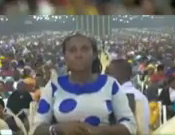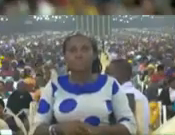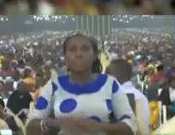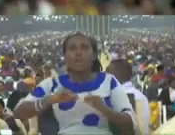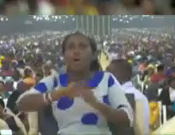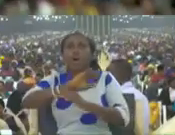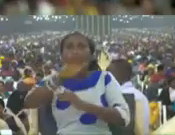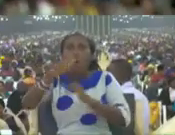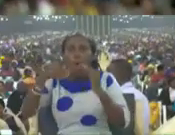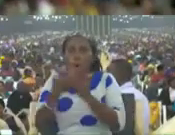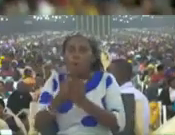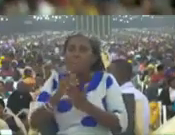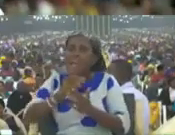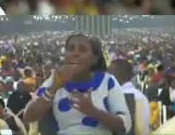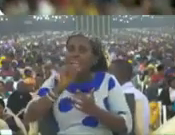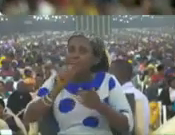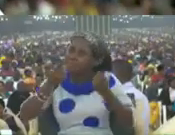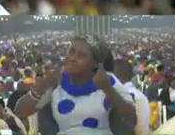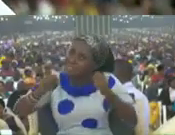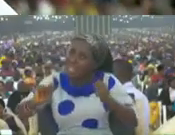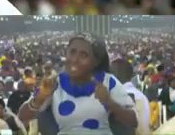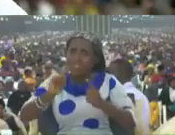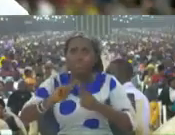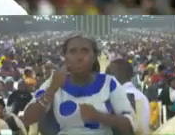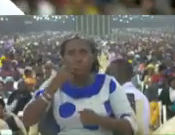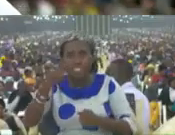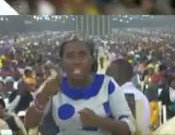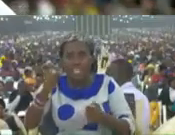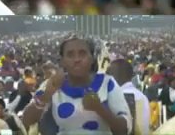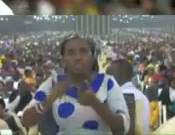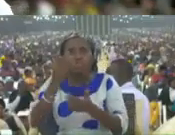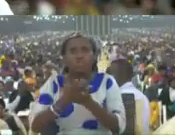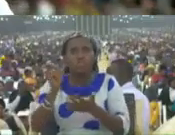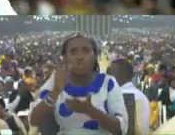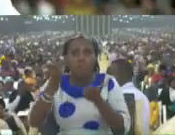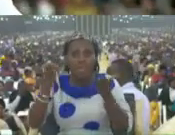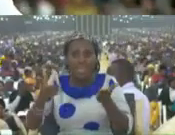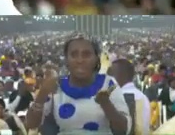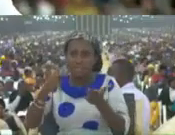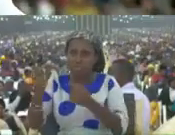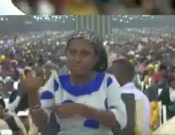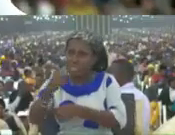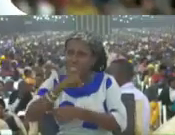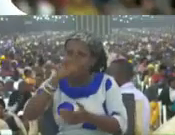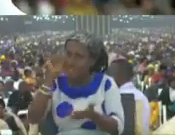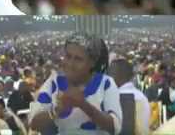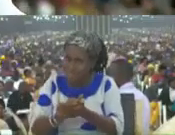All I'm trying to say to somebody here today is that